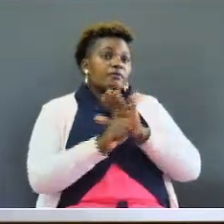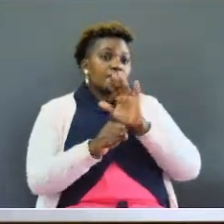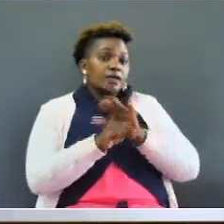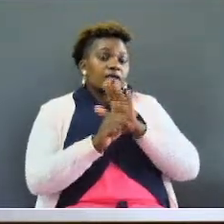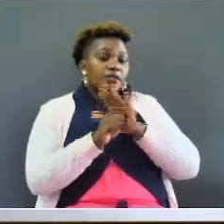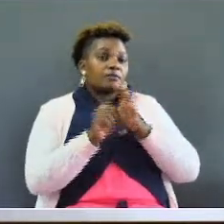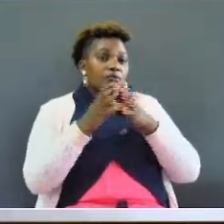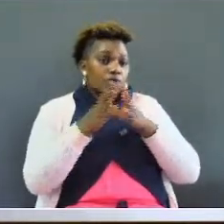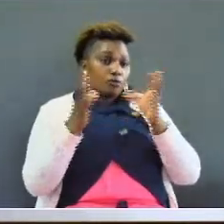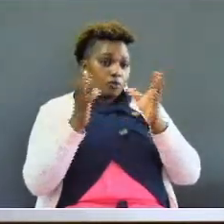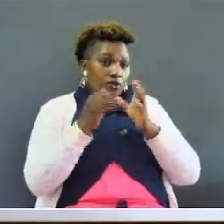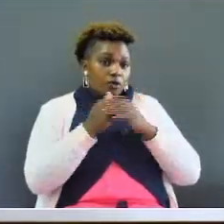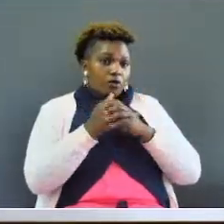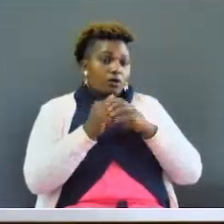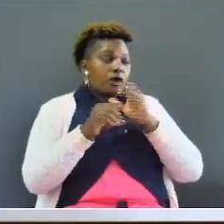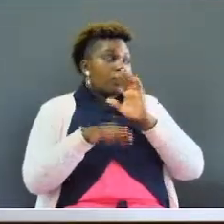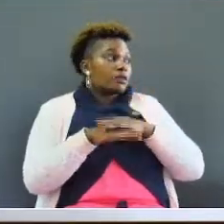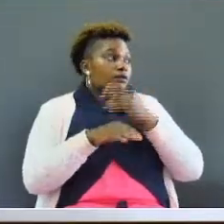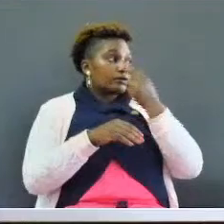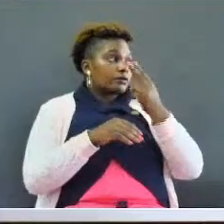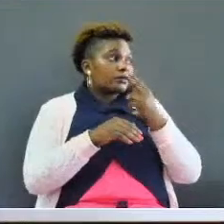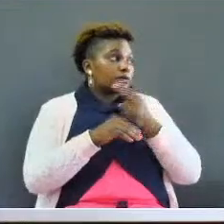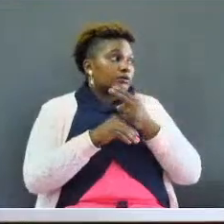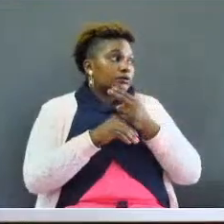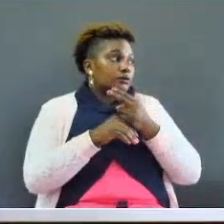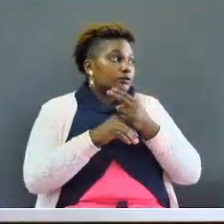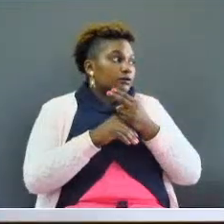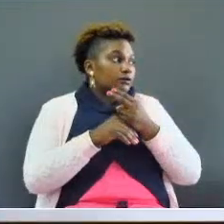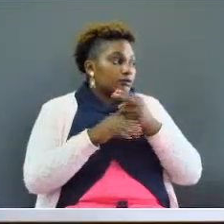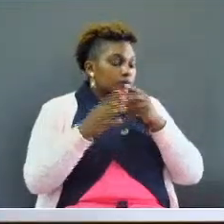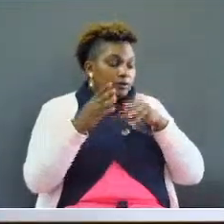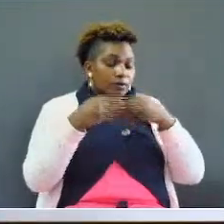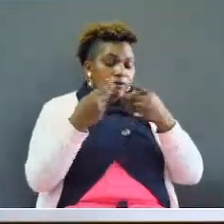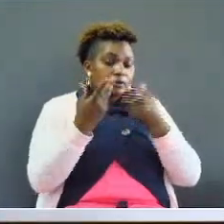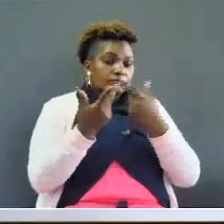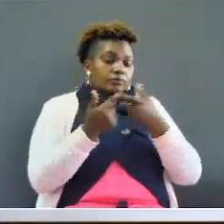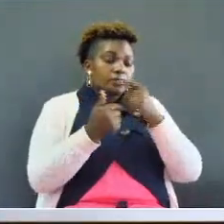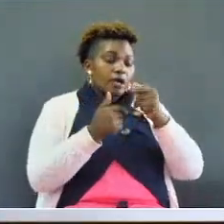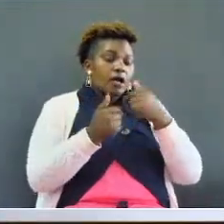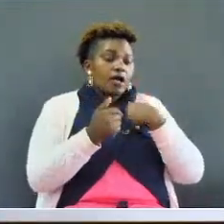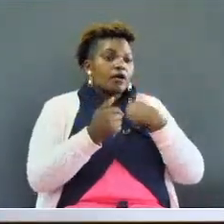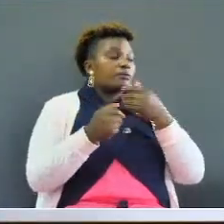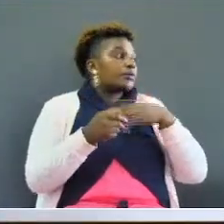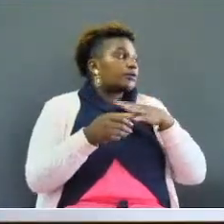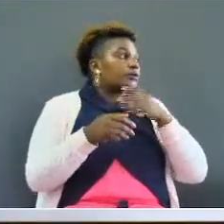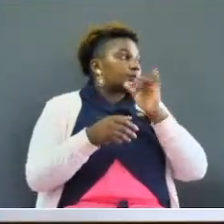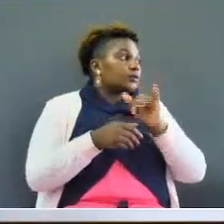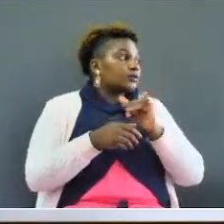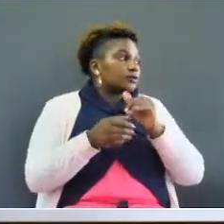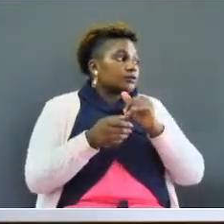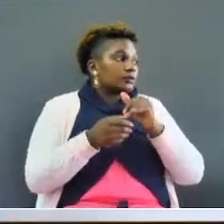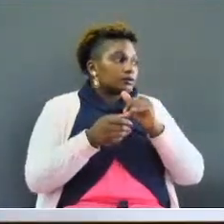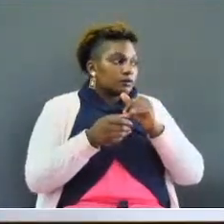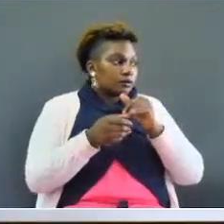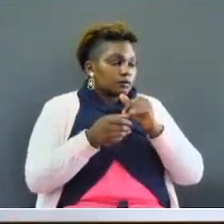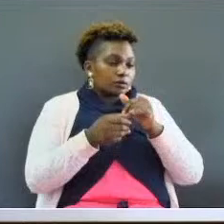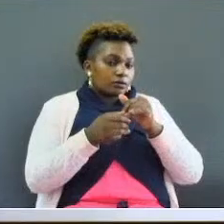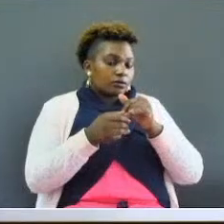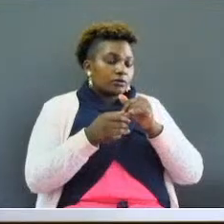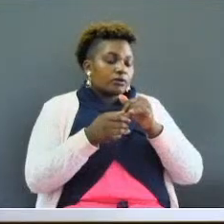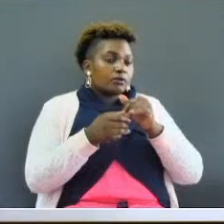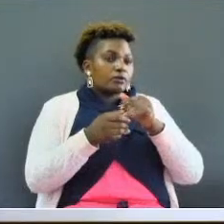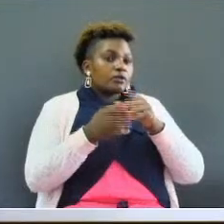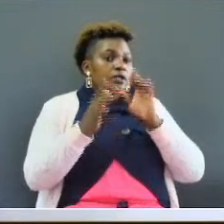many more than we are seeing, than we are being given. People are dying without